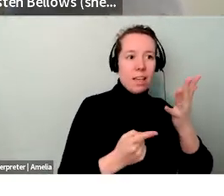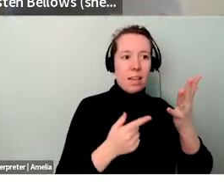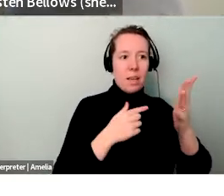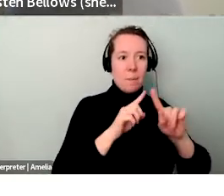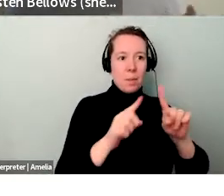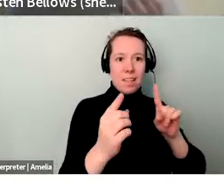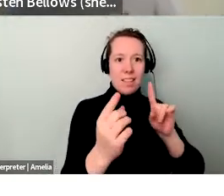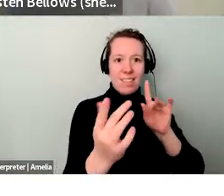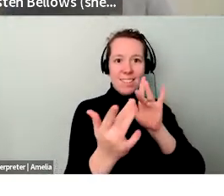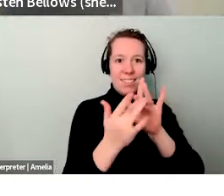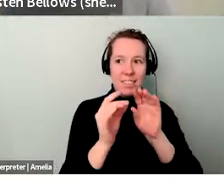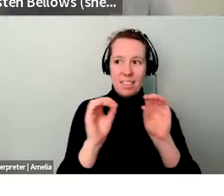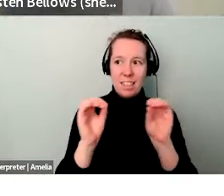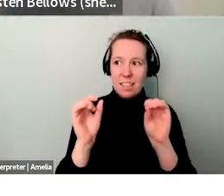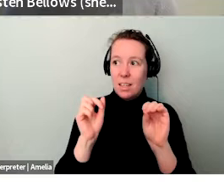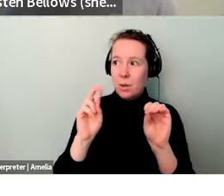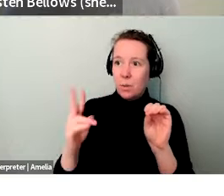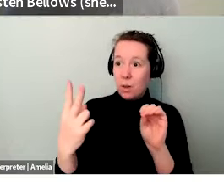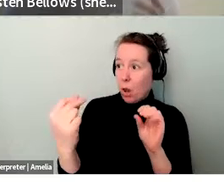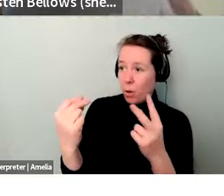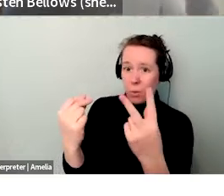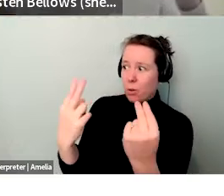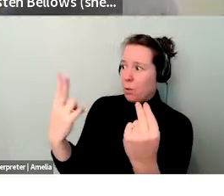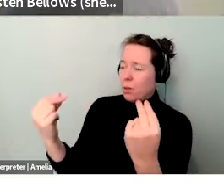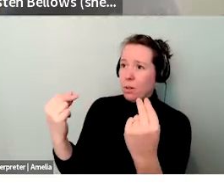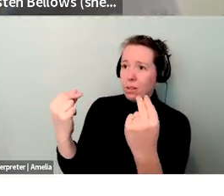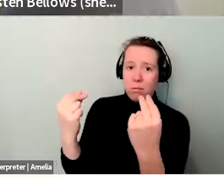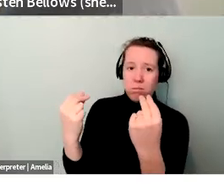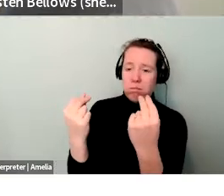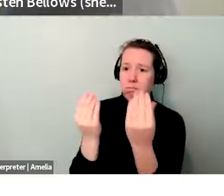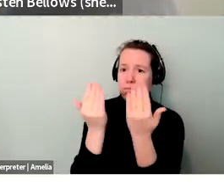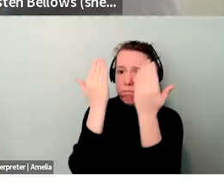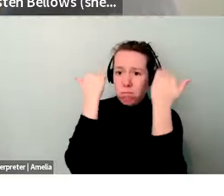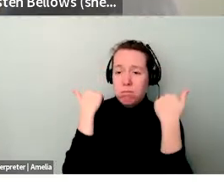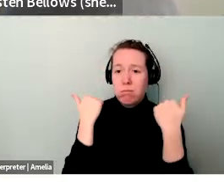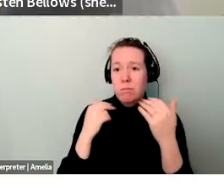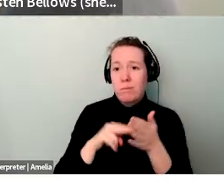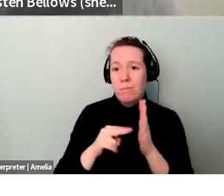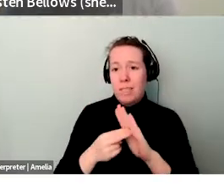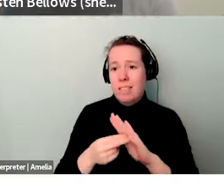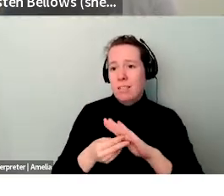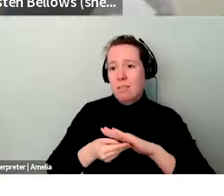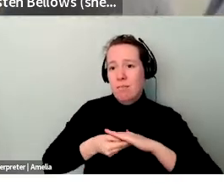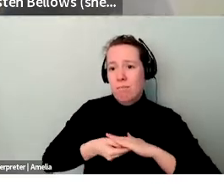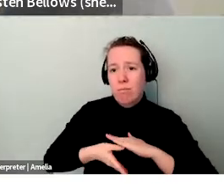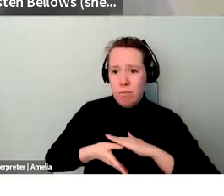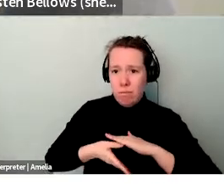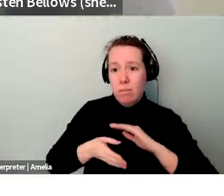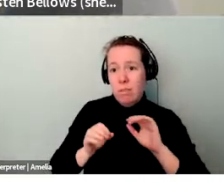hear back or we get a no. And so it's just, it's a lot to emotionally deal with.